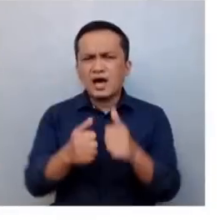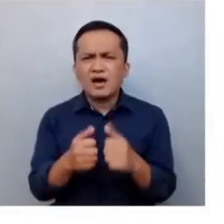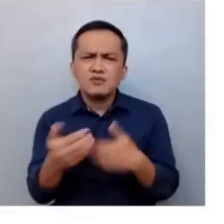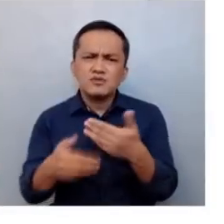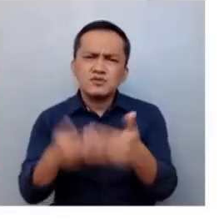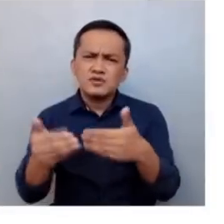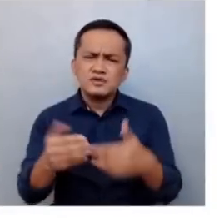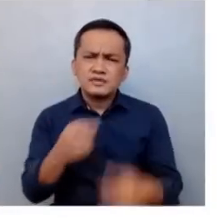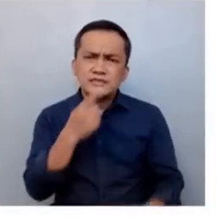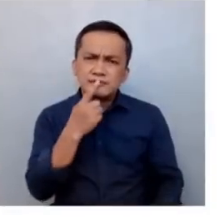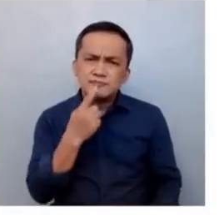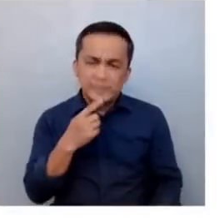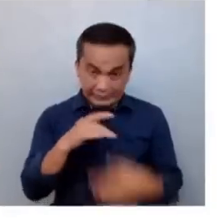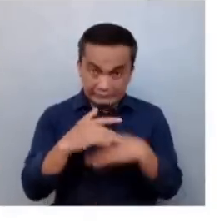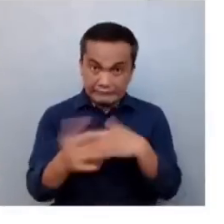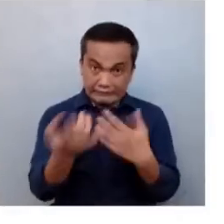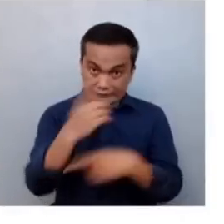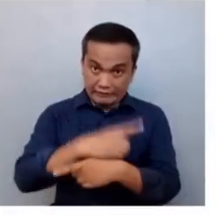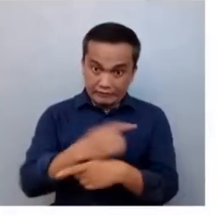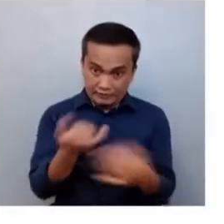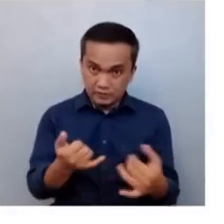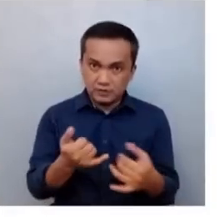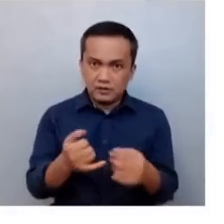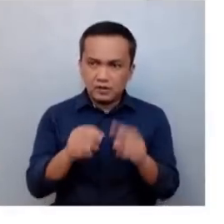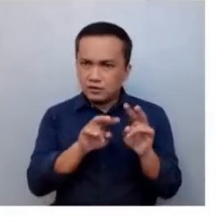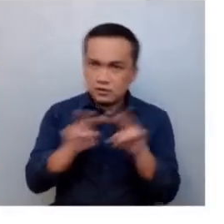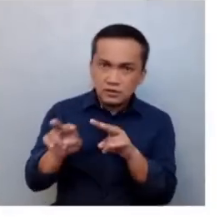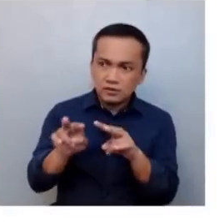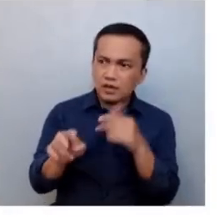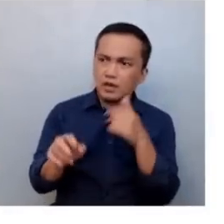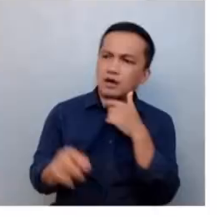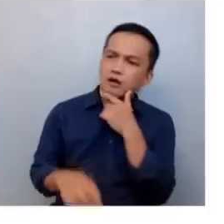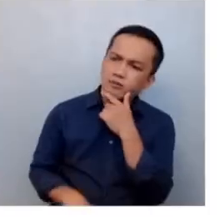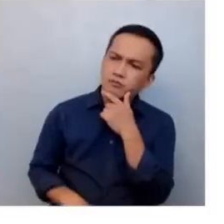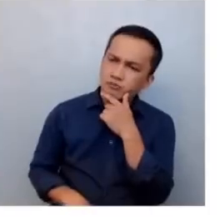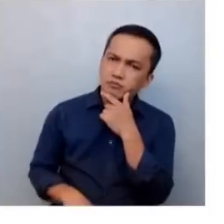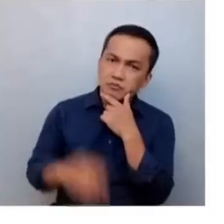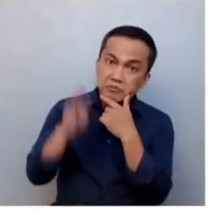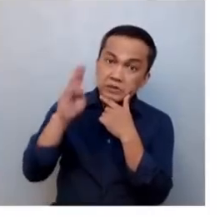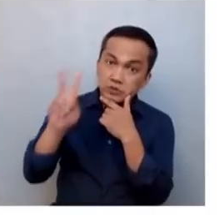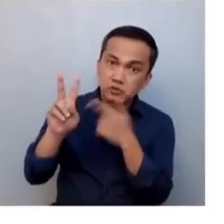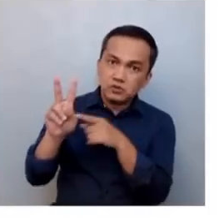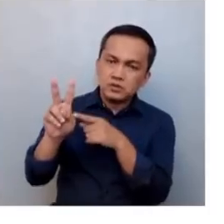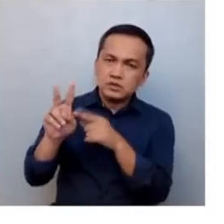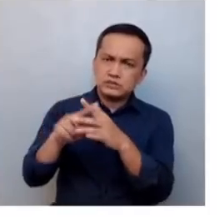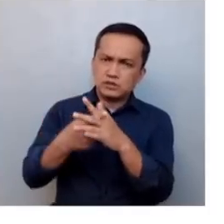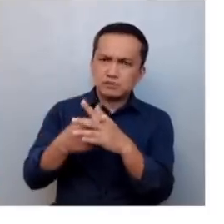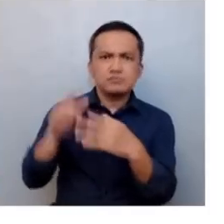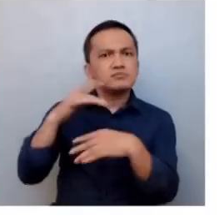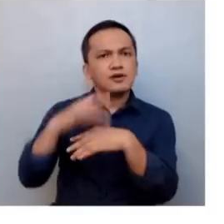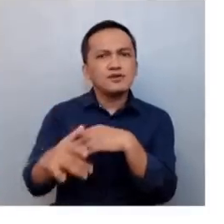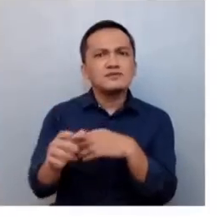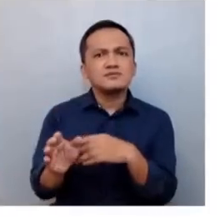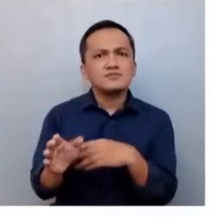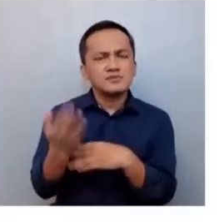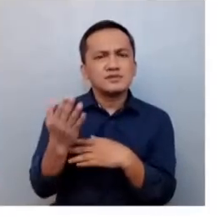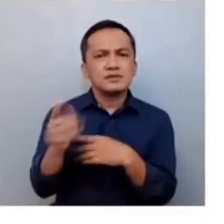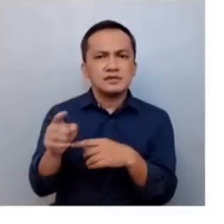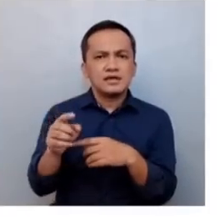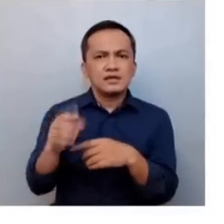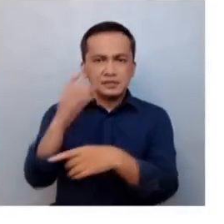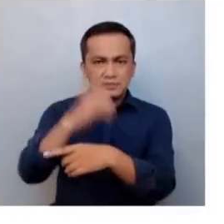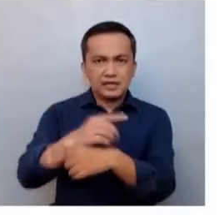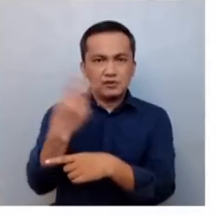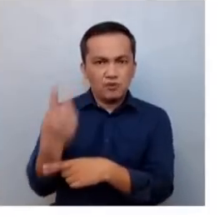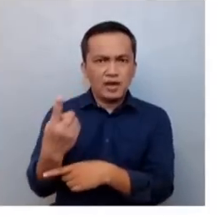in our early days, but already you see President Marcos beginning his day early. That started on day one of